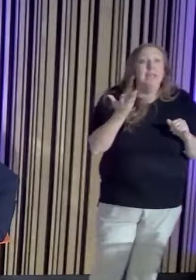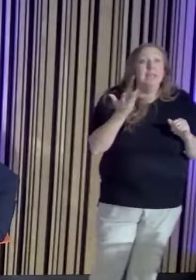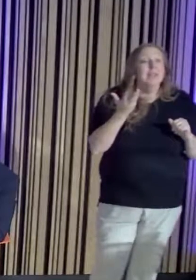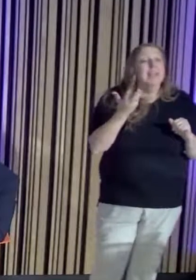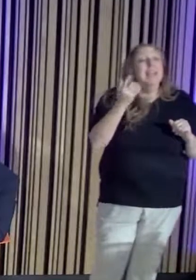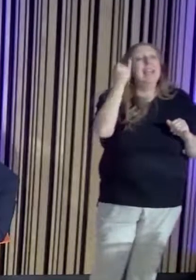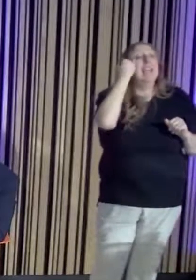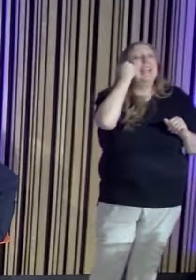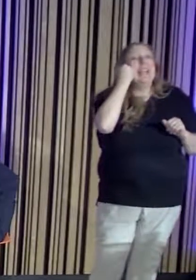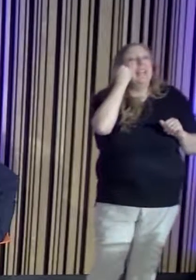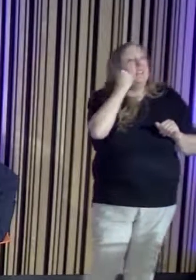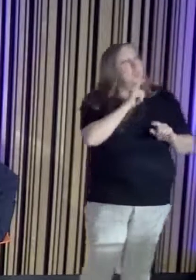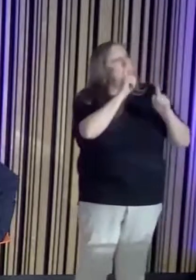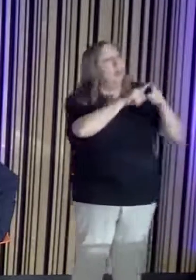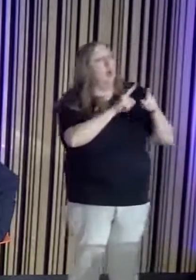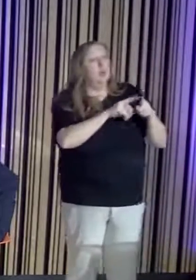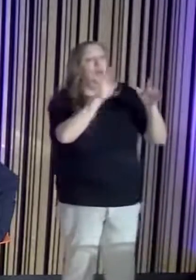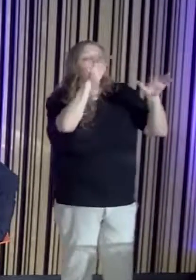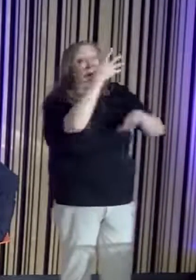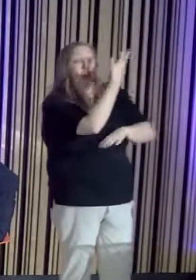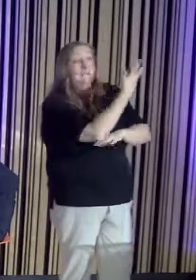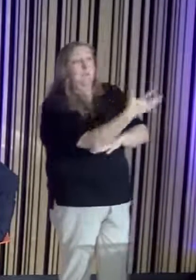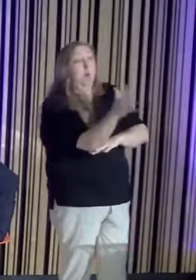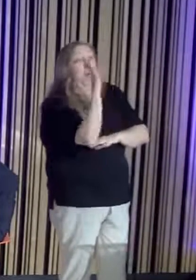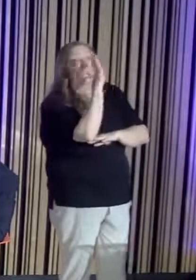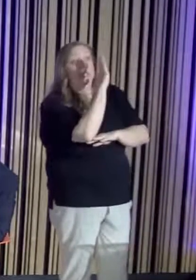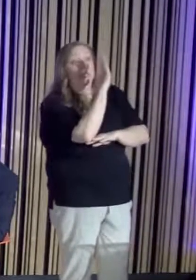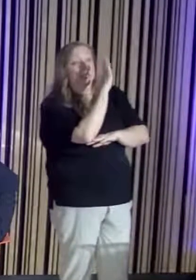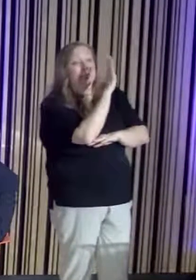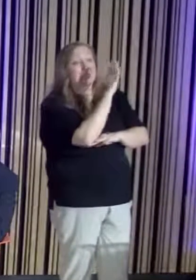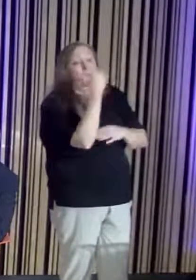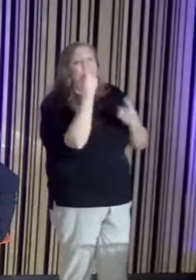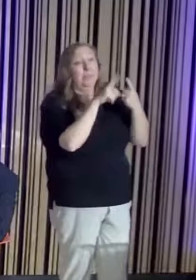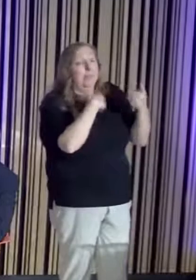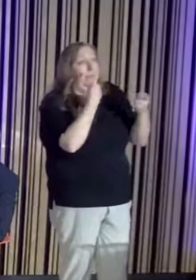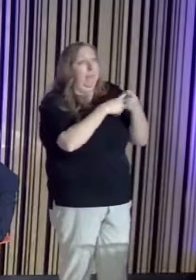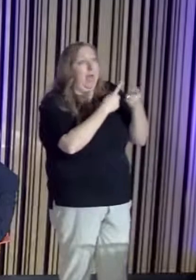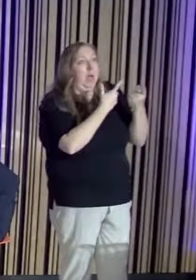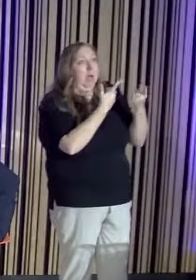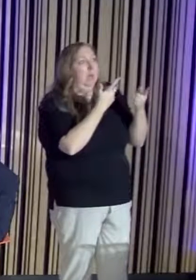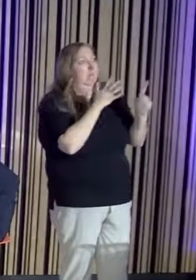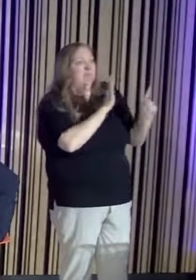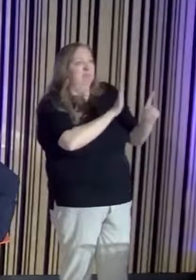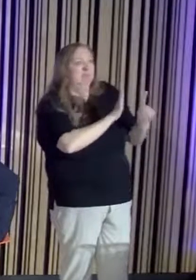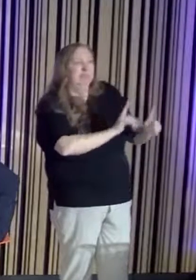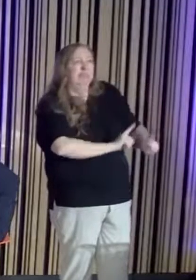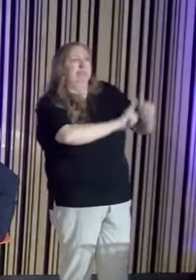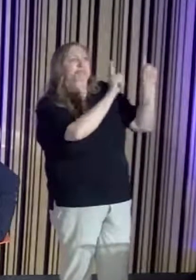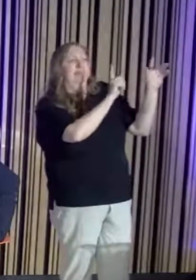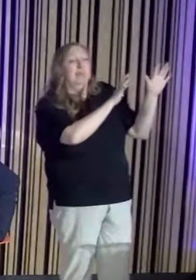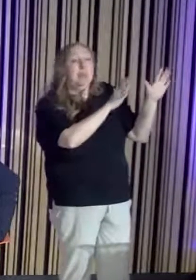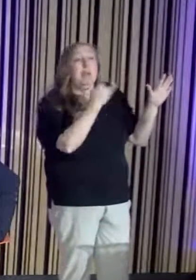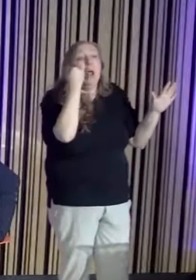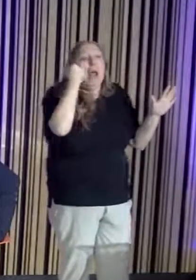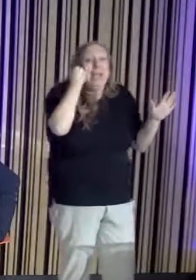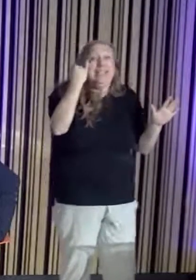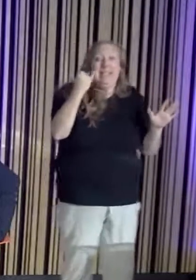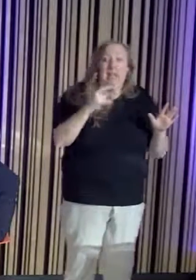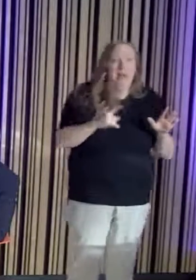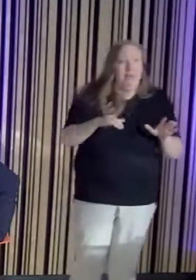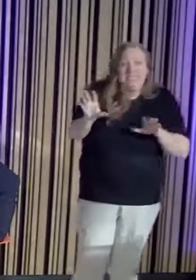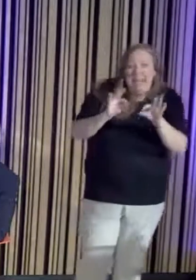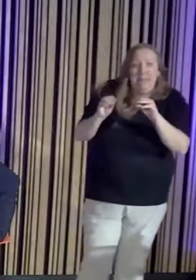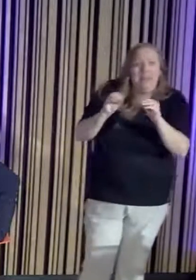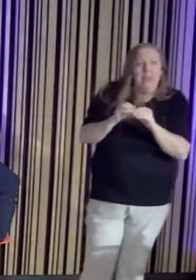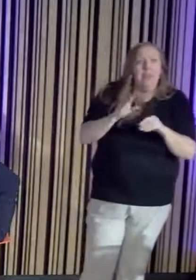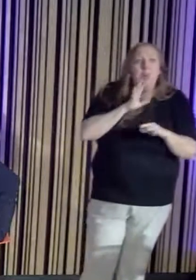rainforest for the first time with a catching life nobody knows about, and this idea was completely